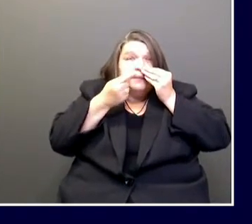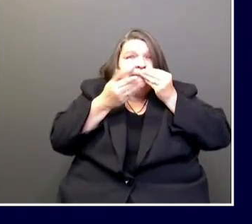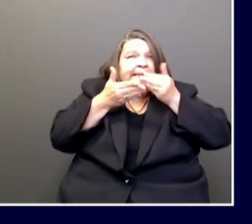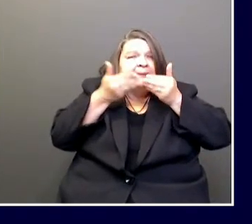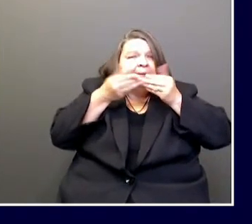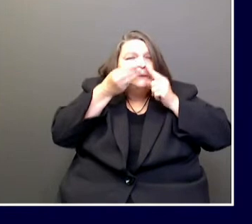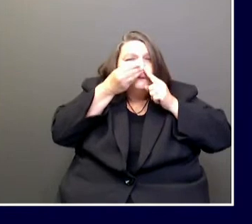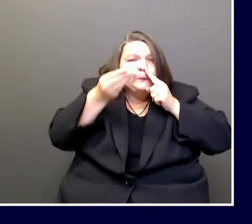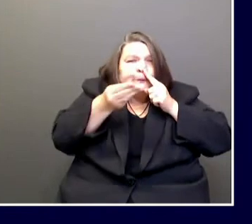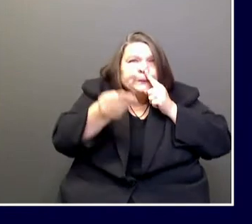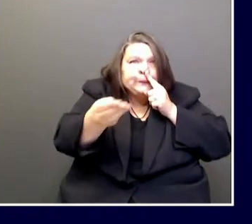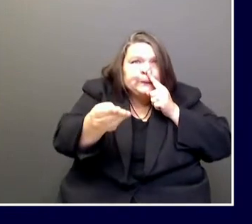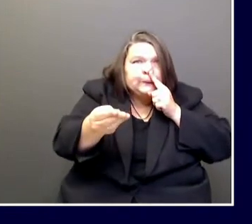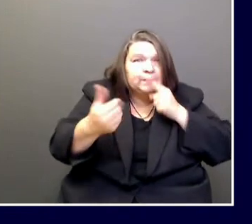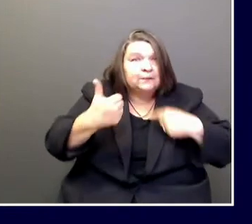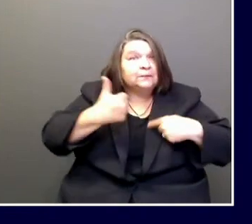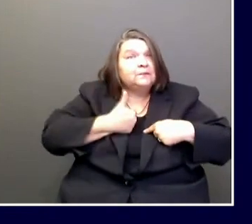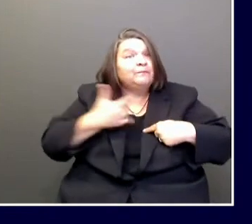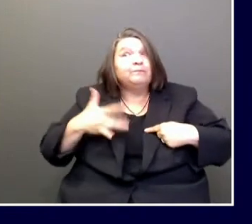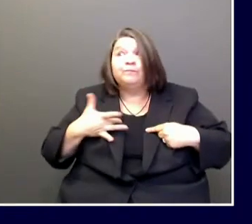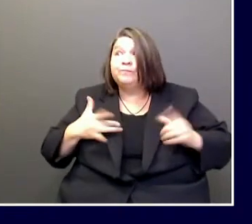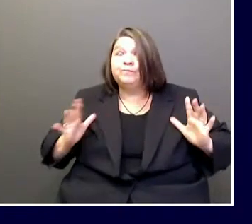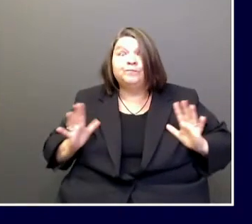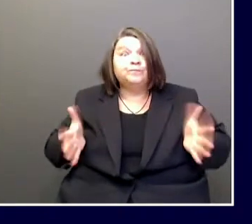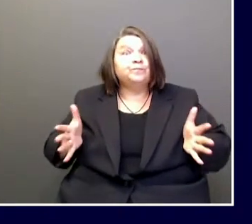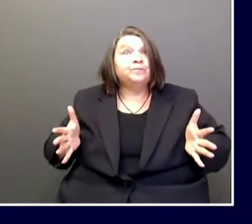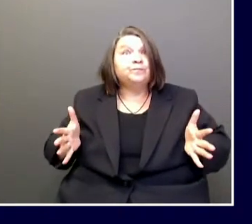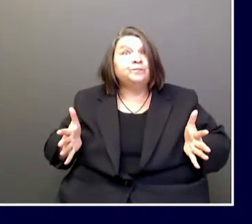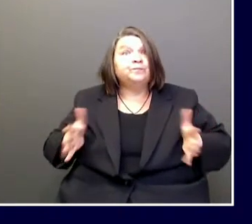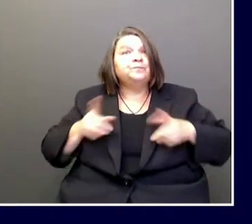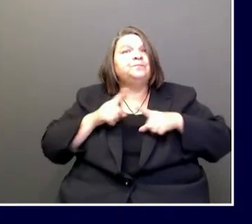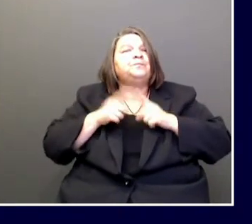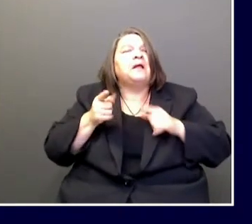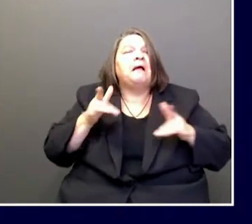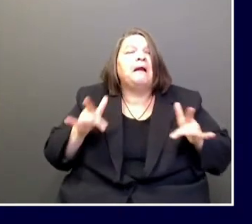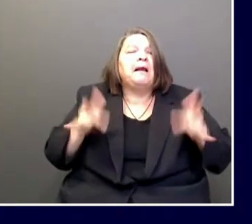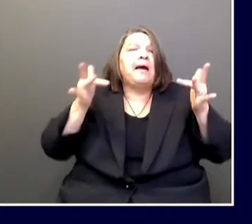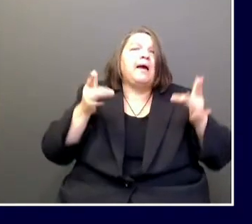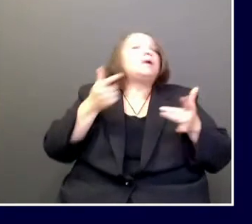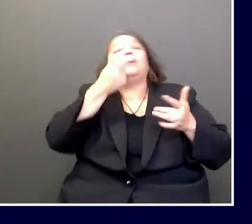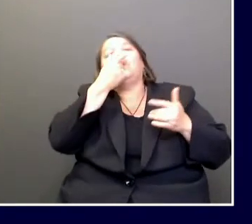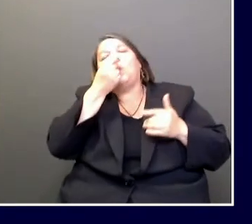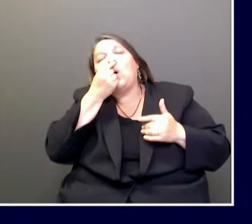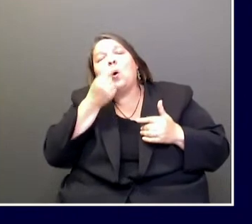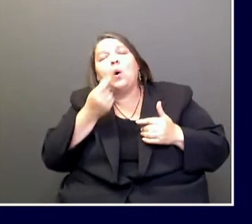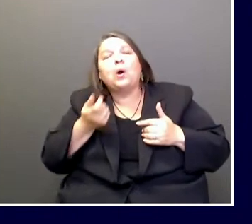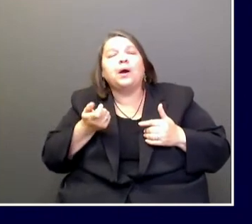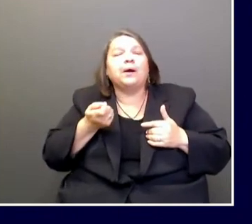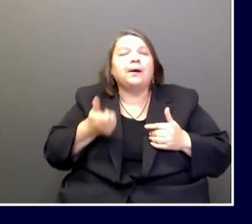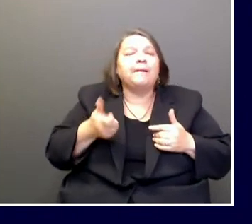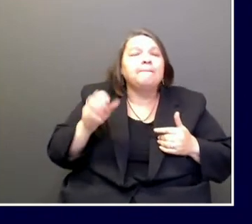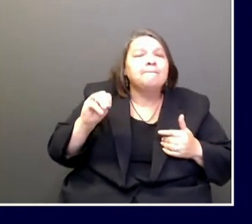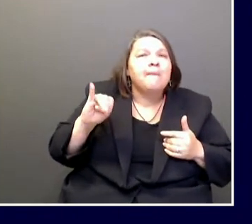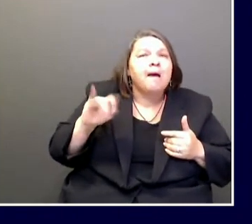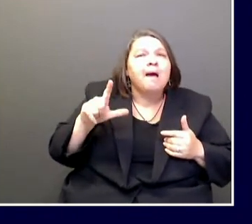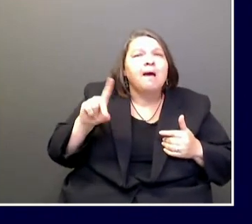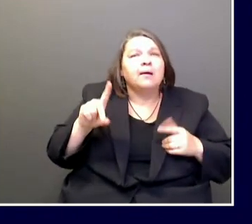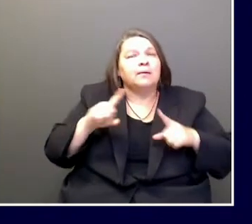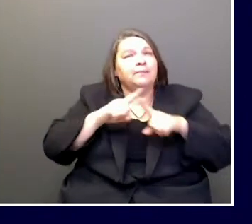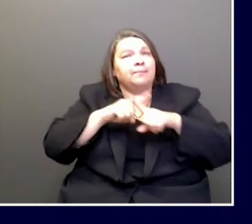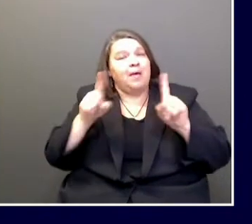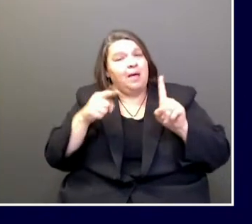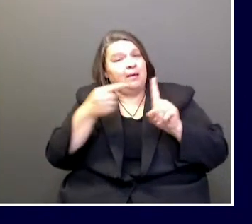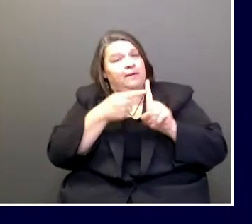sick, they might inadvertently spread it to somebody. And that's why, that's the dot that connects the recommendation today